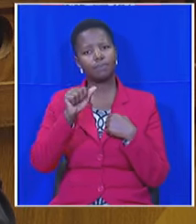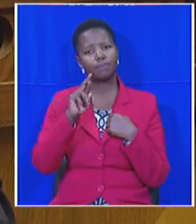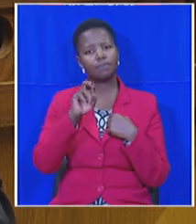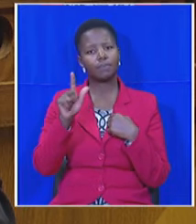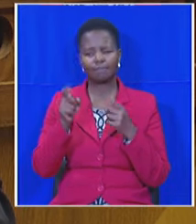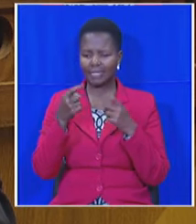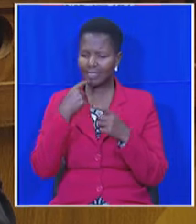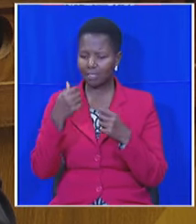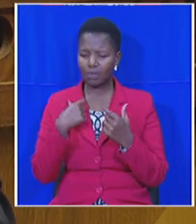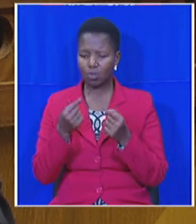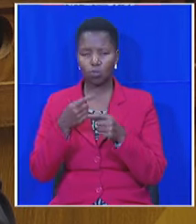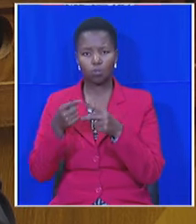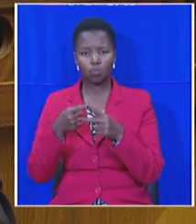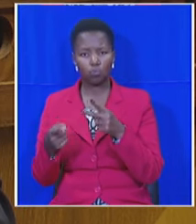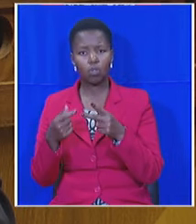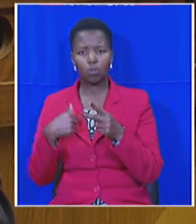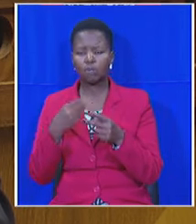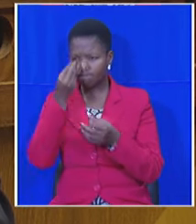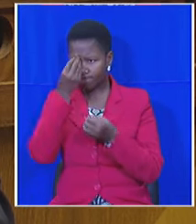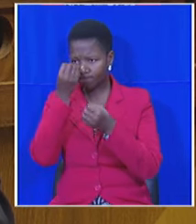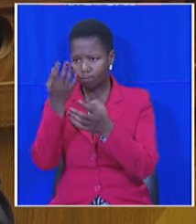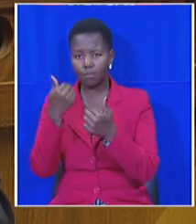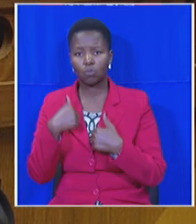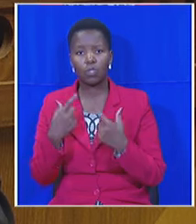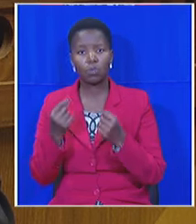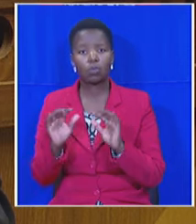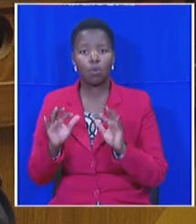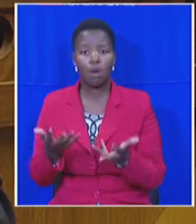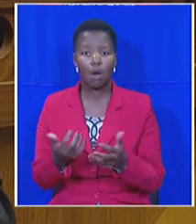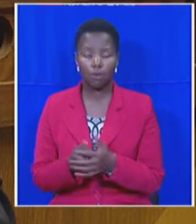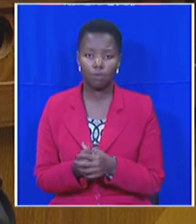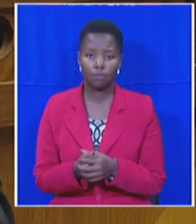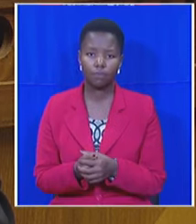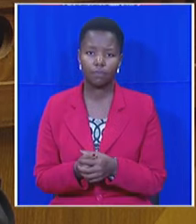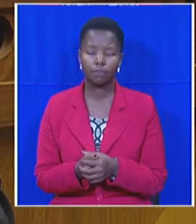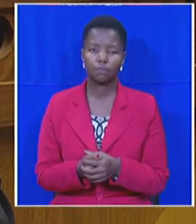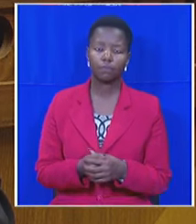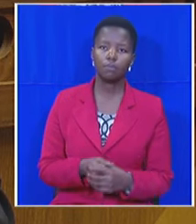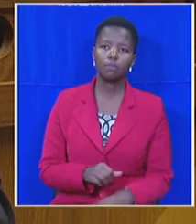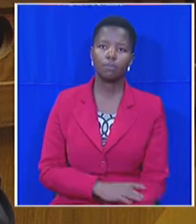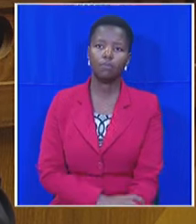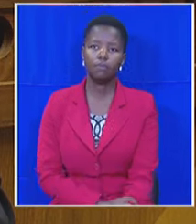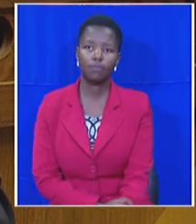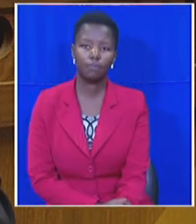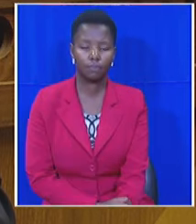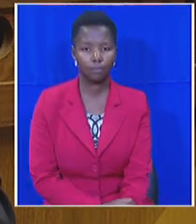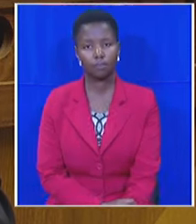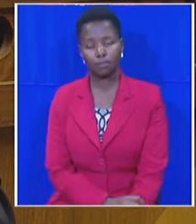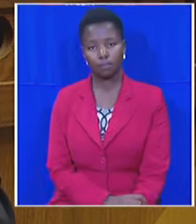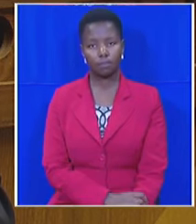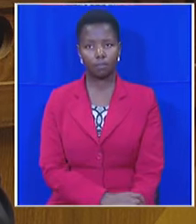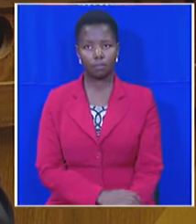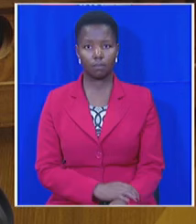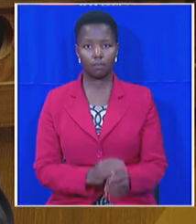do, we will tell them what to do." He said this, he was being chair, ANC was unpinted in this